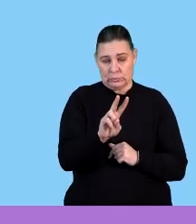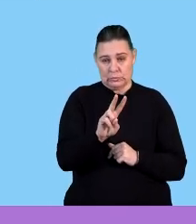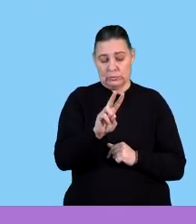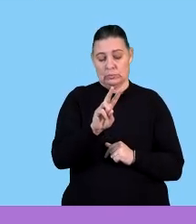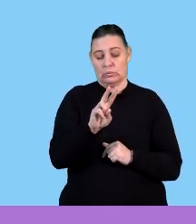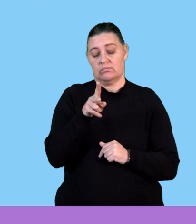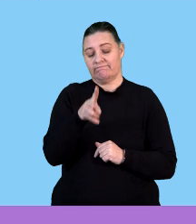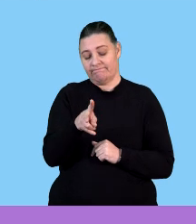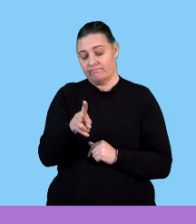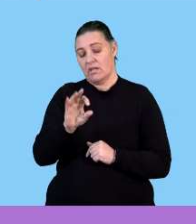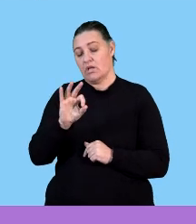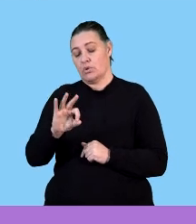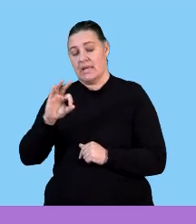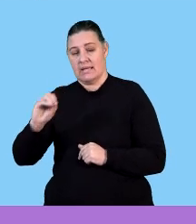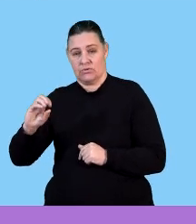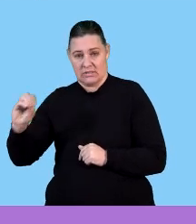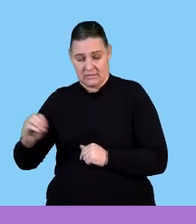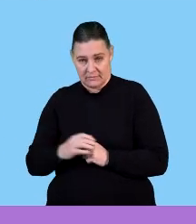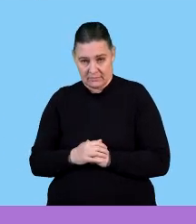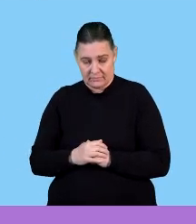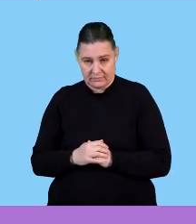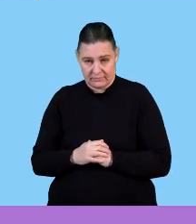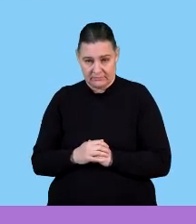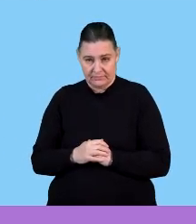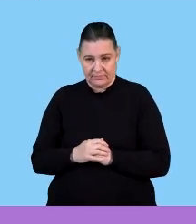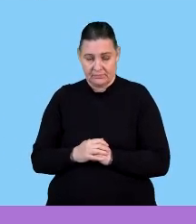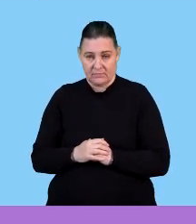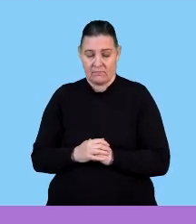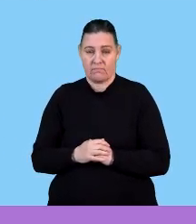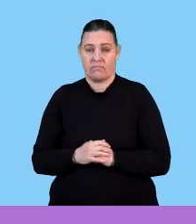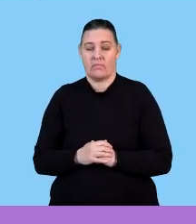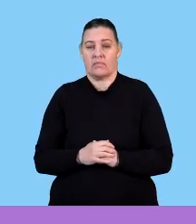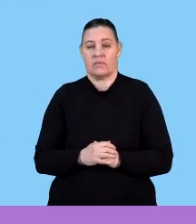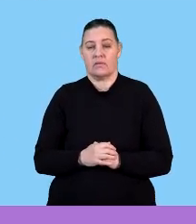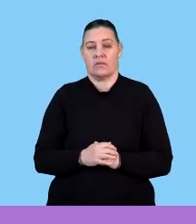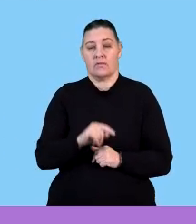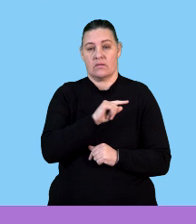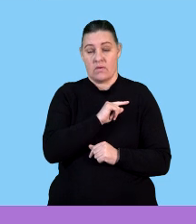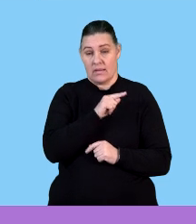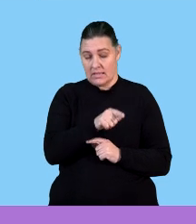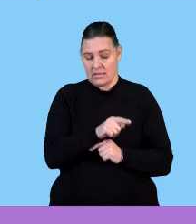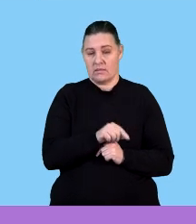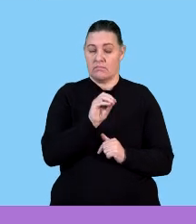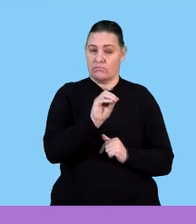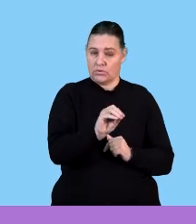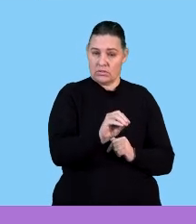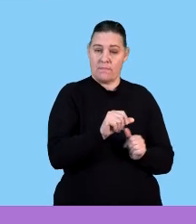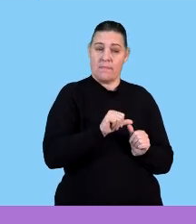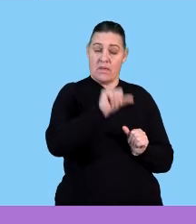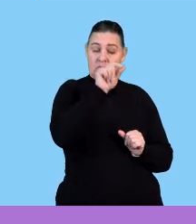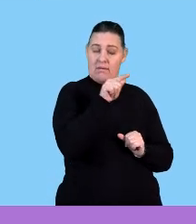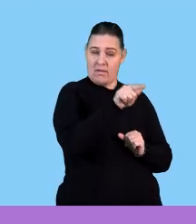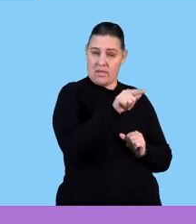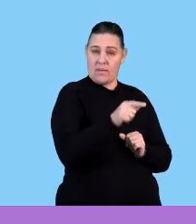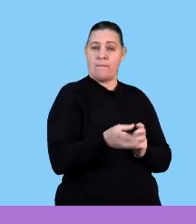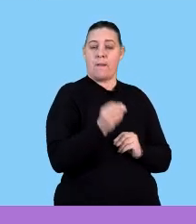1,2 centimeters is to 300 centimeters. Nice work. Therefore, all right, when I